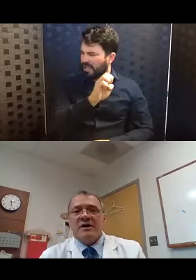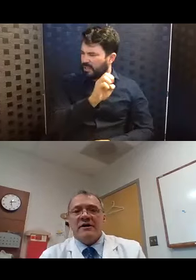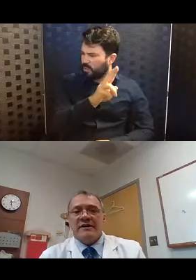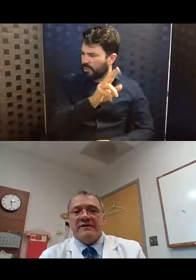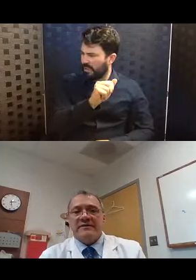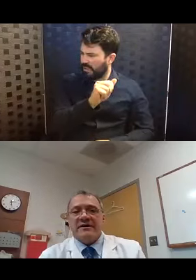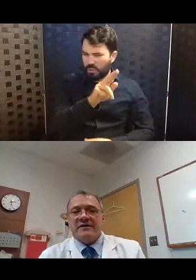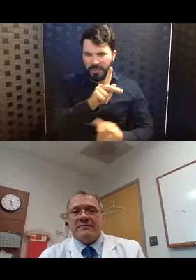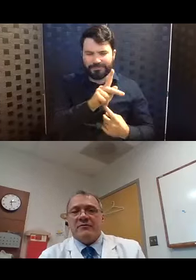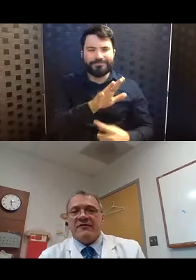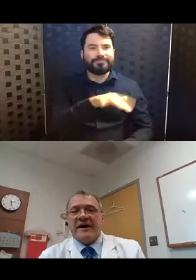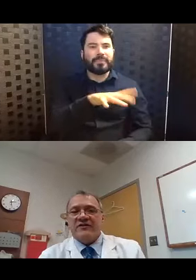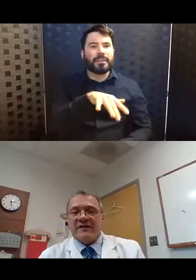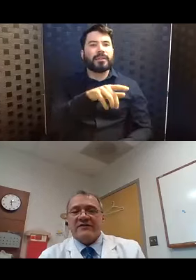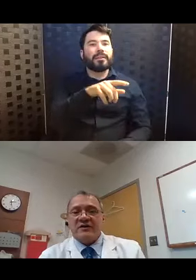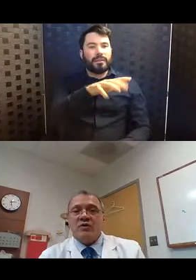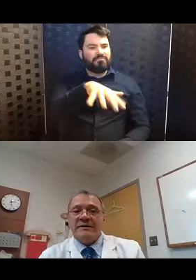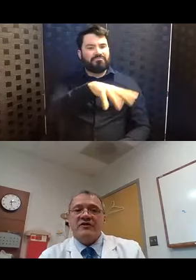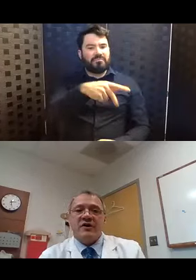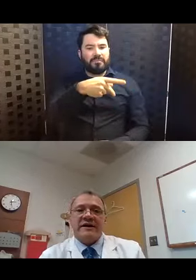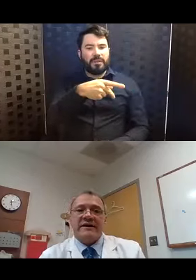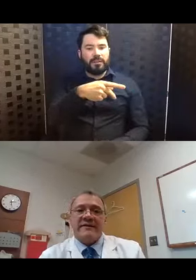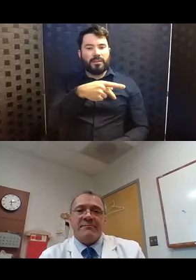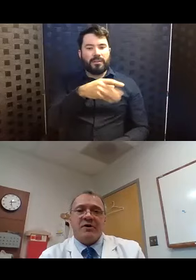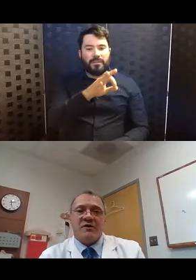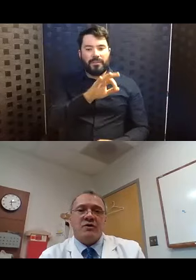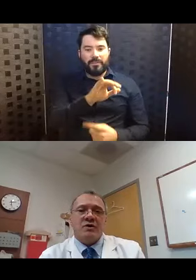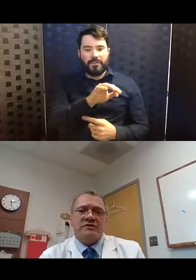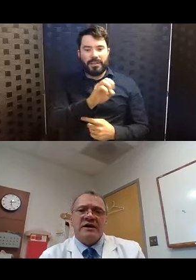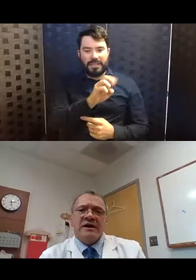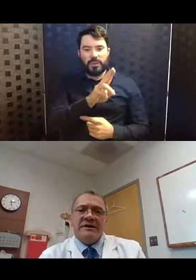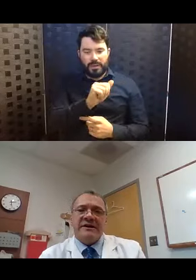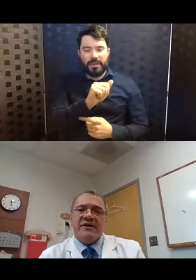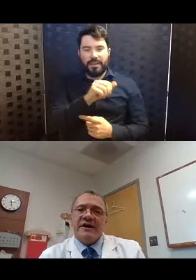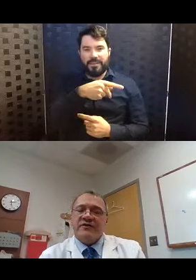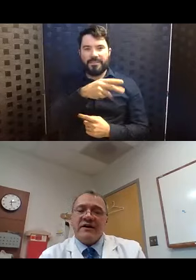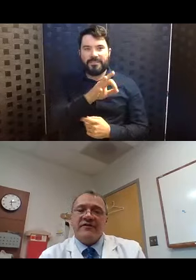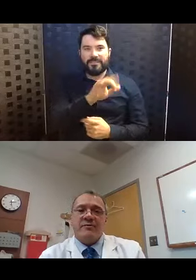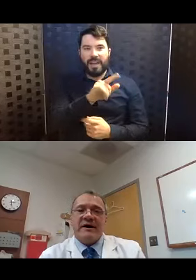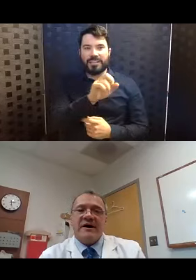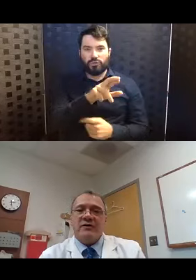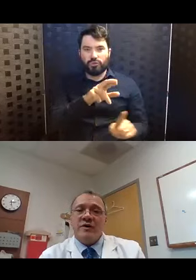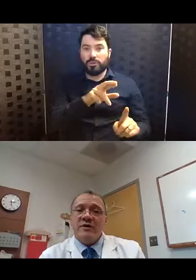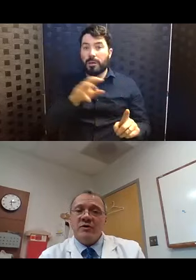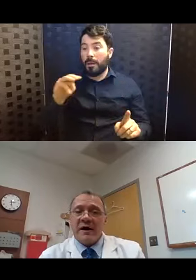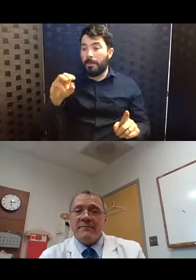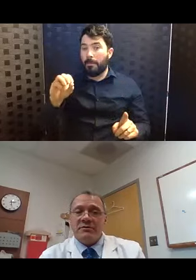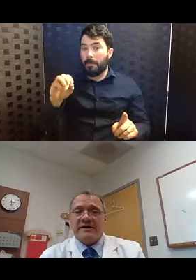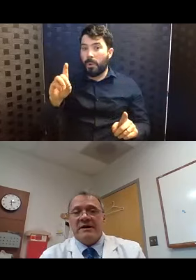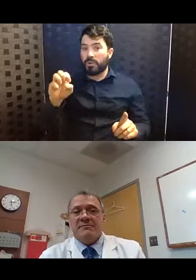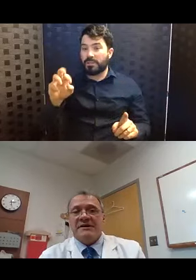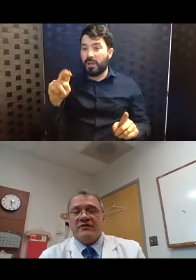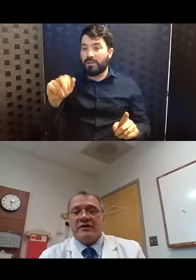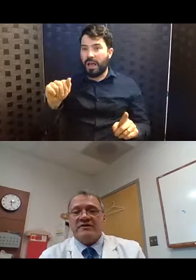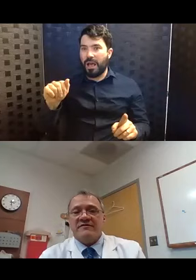were the Pfizer vaccine will be starting in that part of the world. Moderna is not far behind. We will